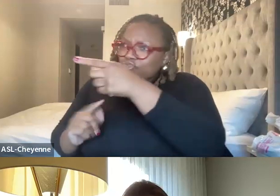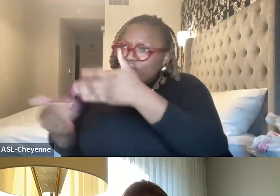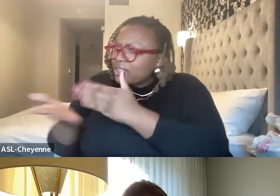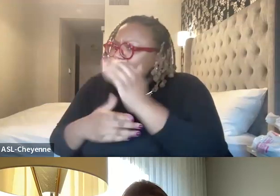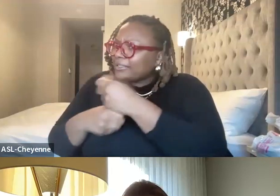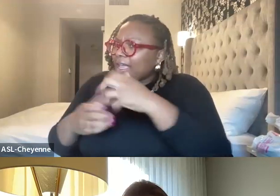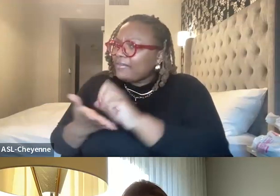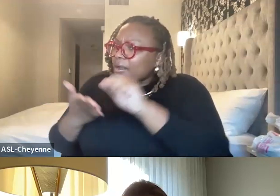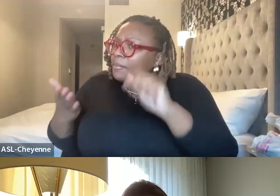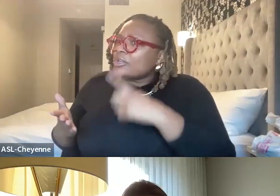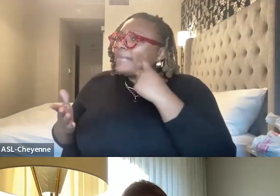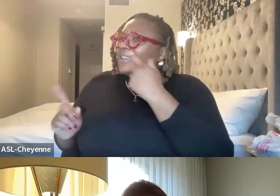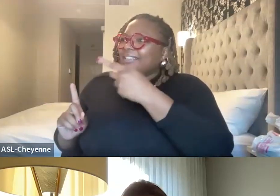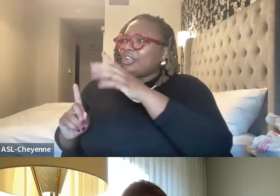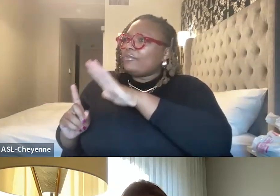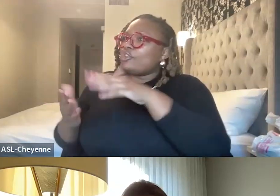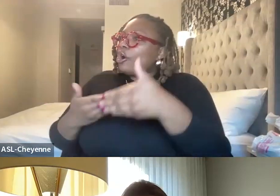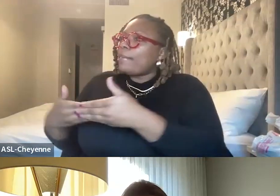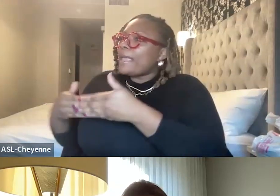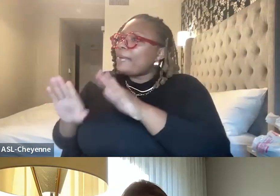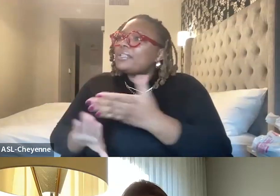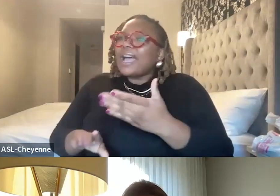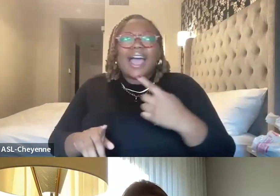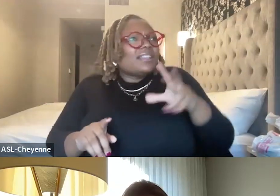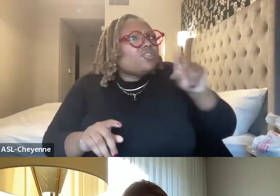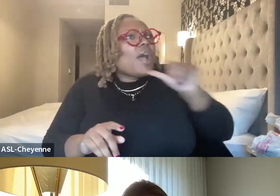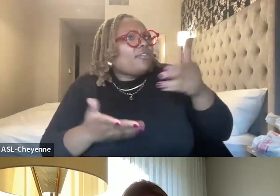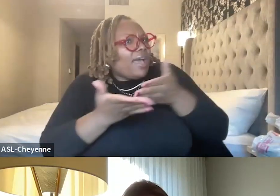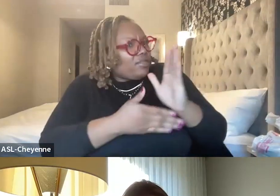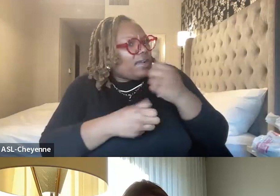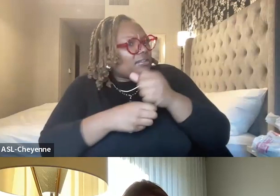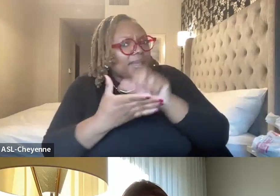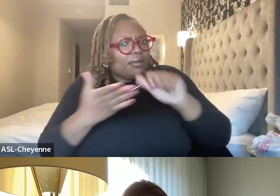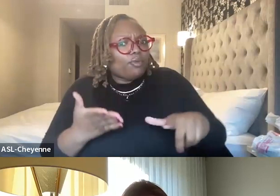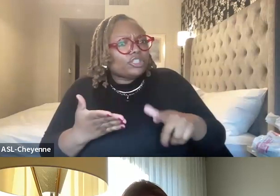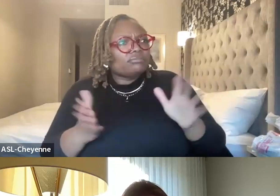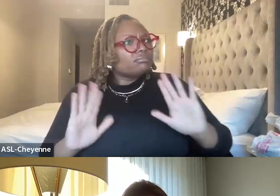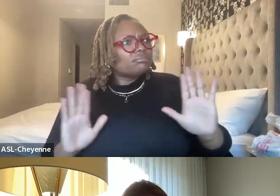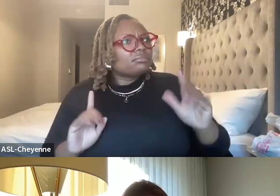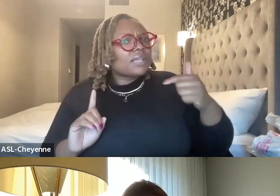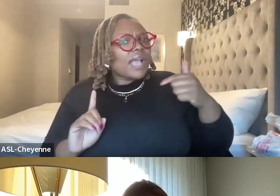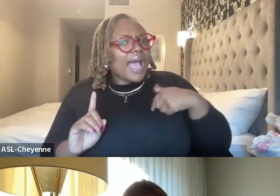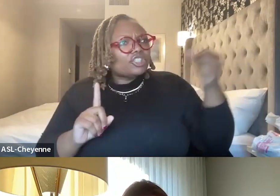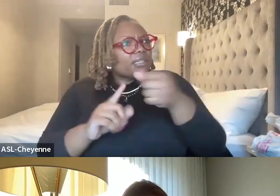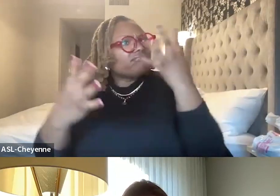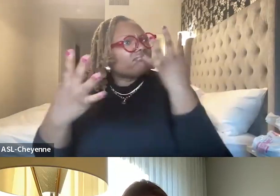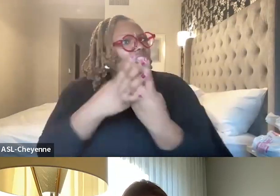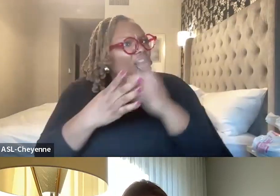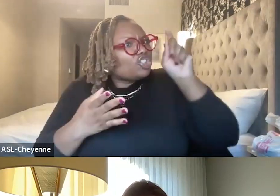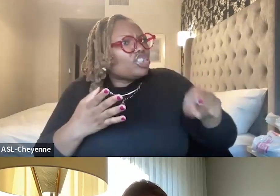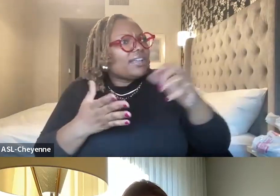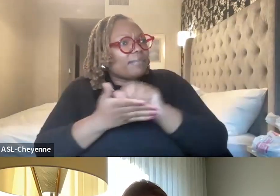to make an abortion because of your baby would die. And I was like, no, I don't have the right to make an abortion in this country. I should be in jail if